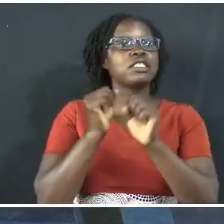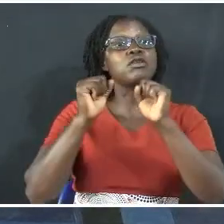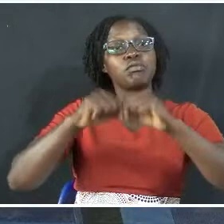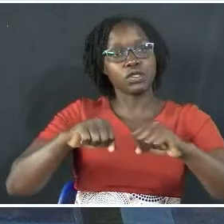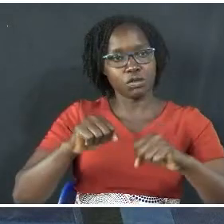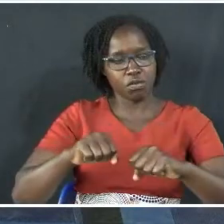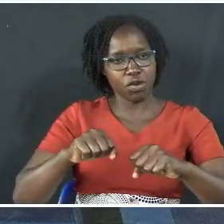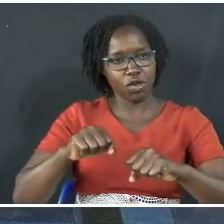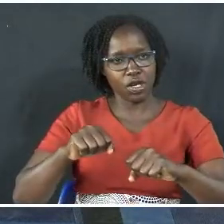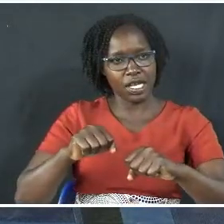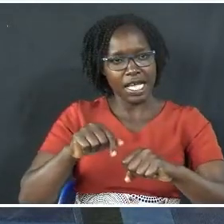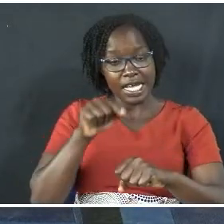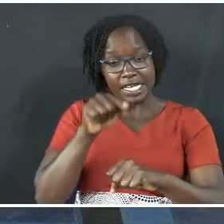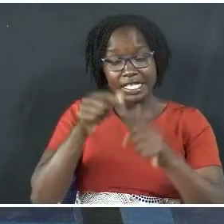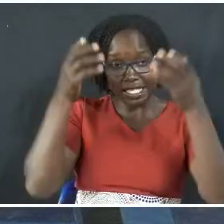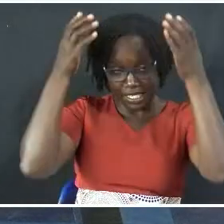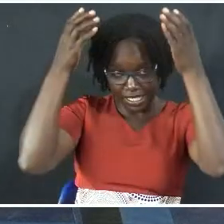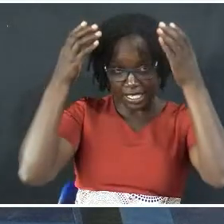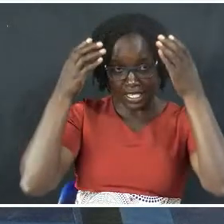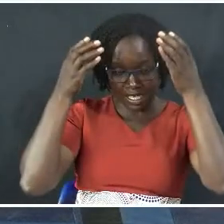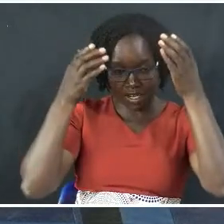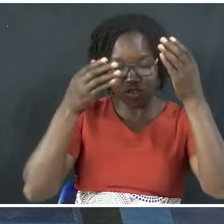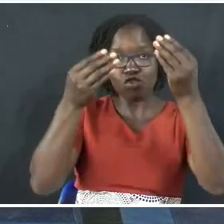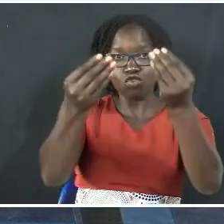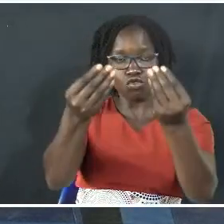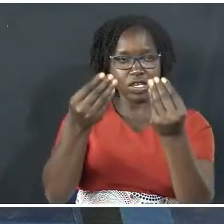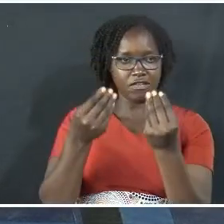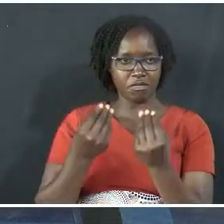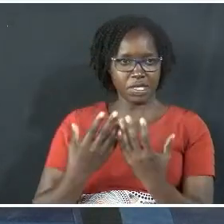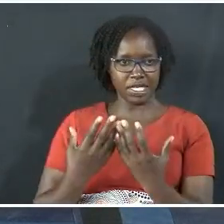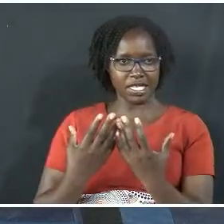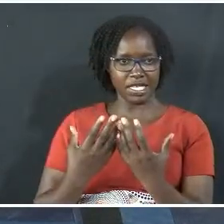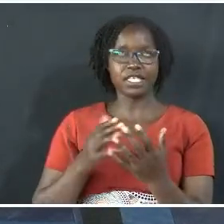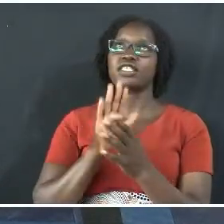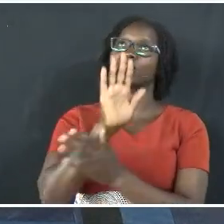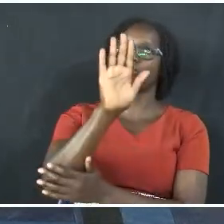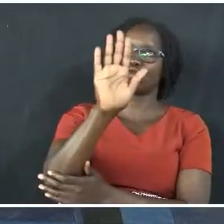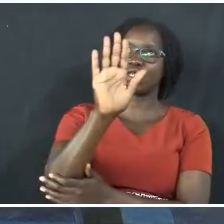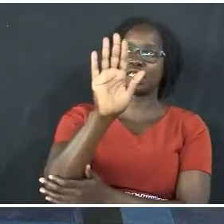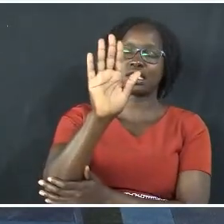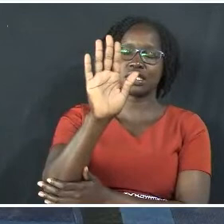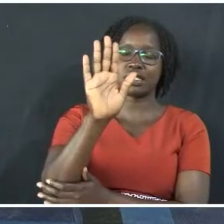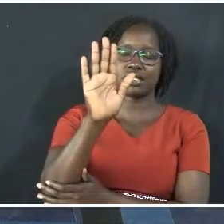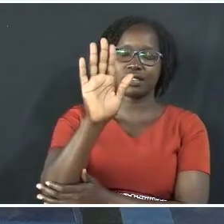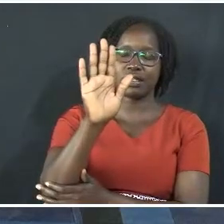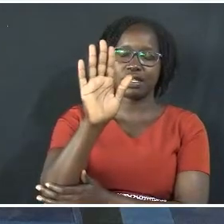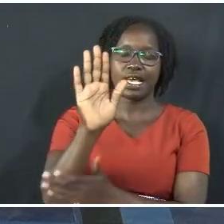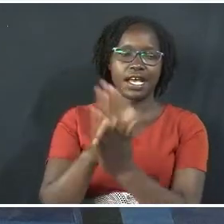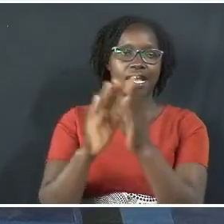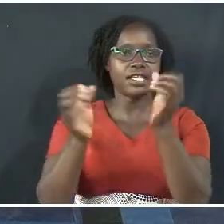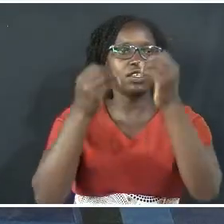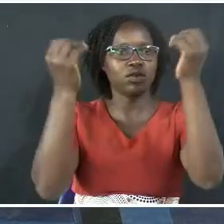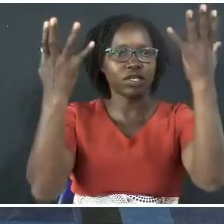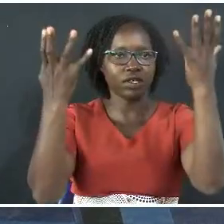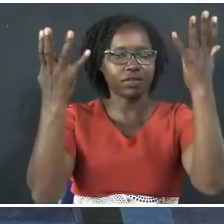possible. This crown you gave me, it's yours.